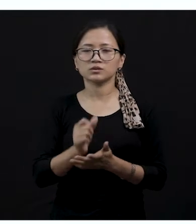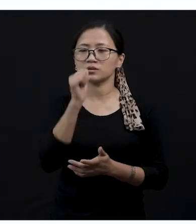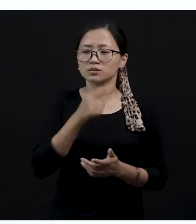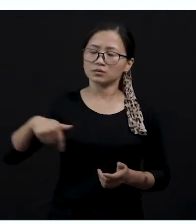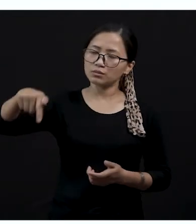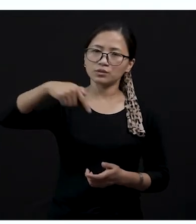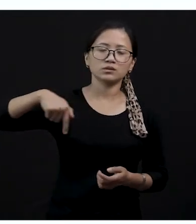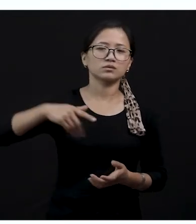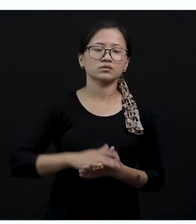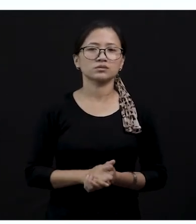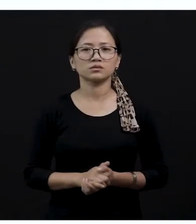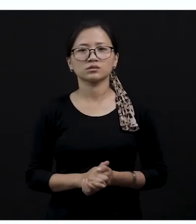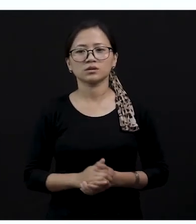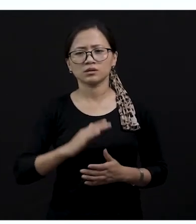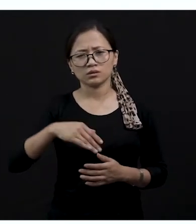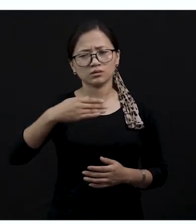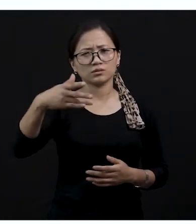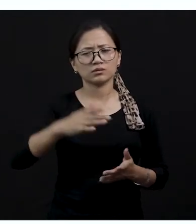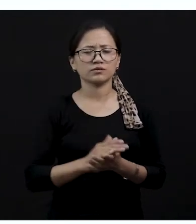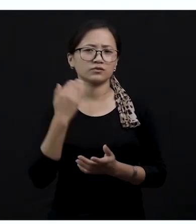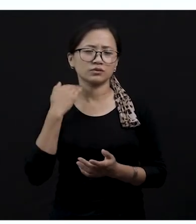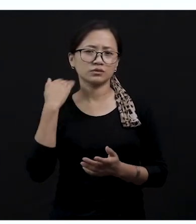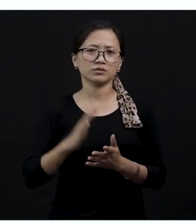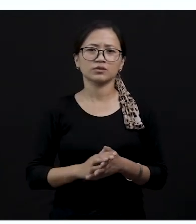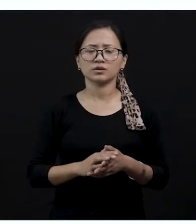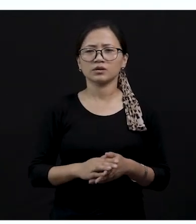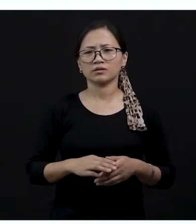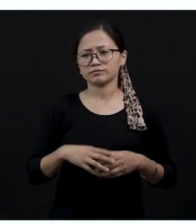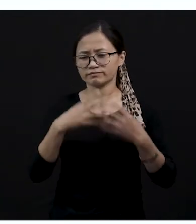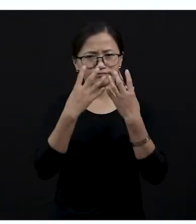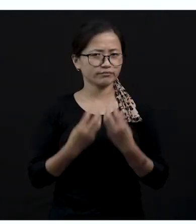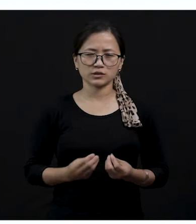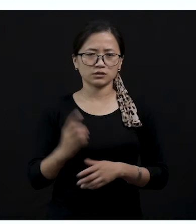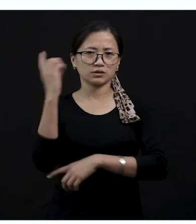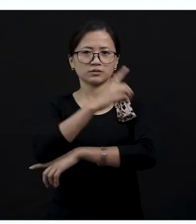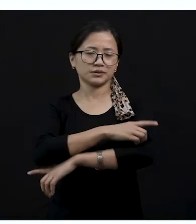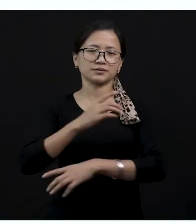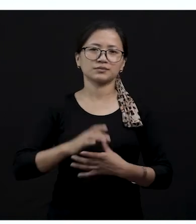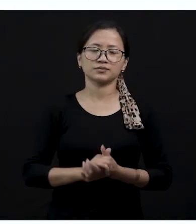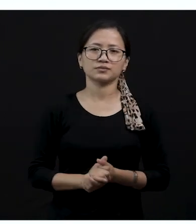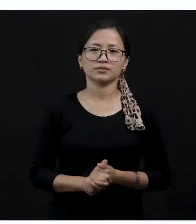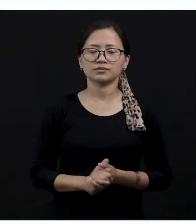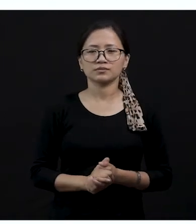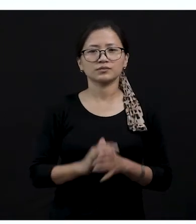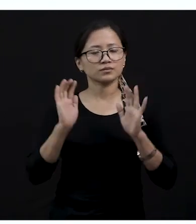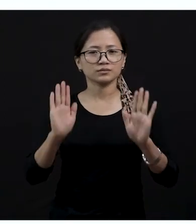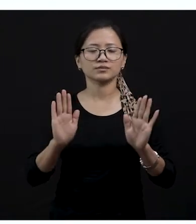about a family that is undergoing a very boring, a very gloomy day, okay? So as they